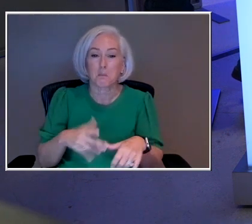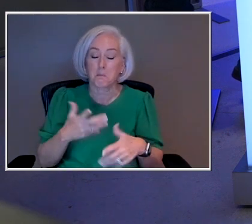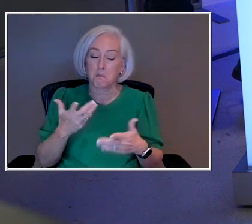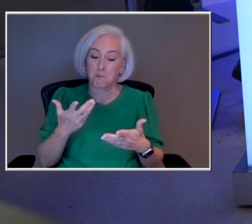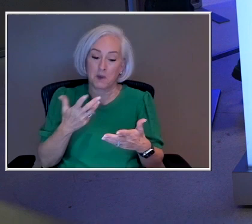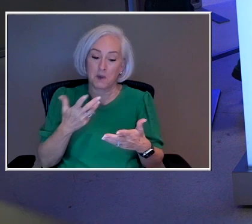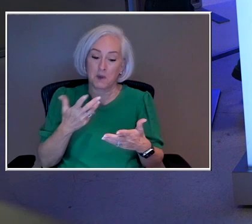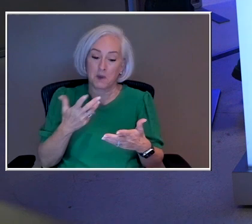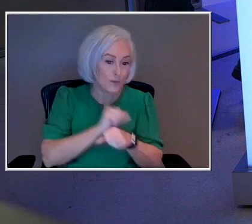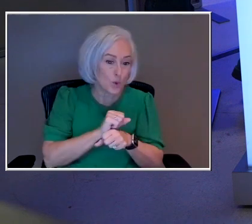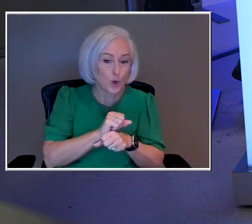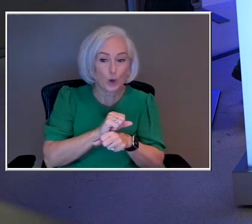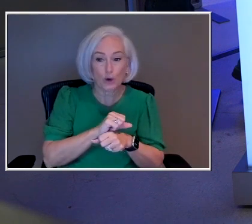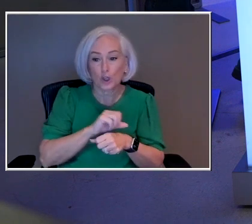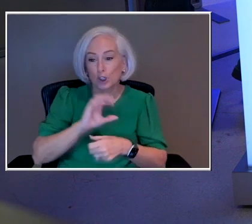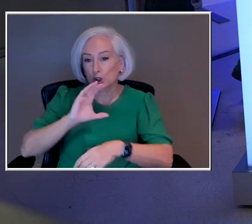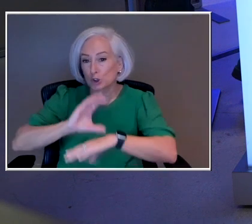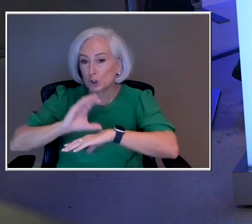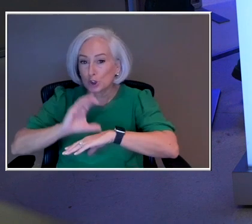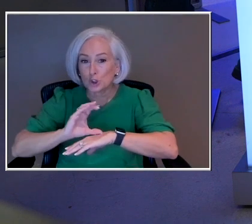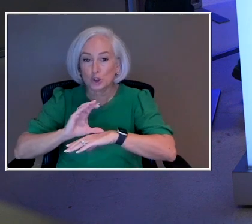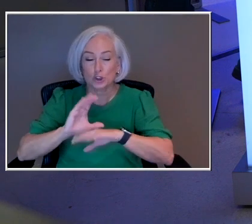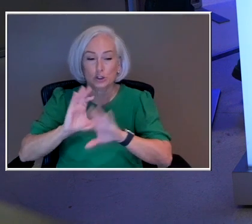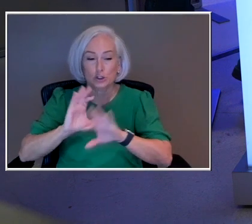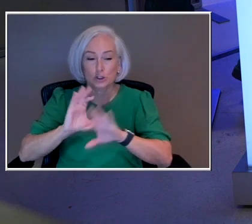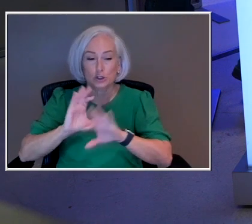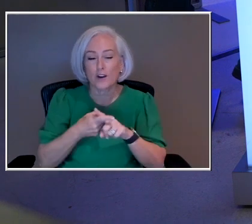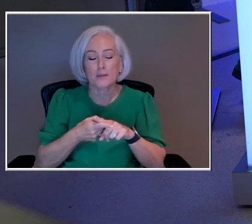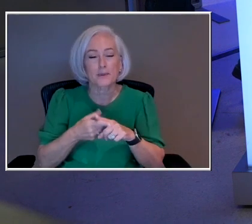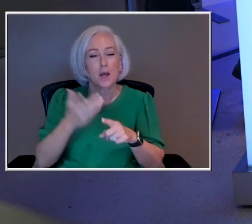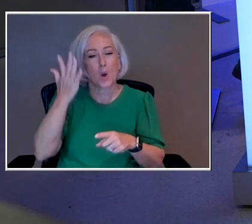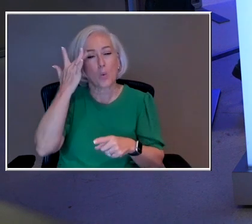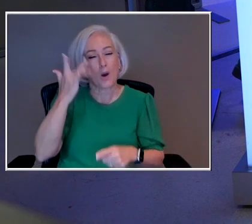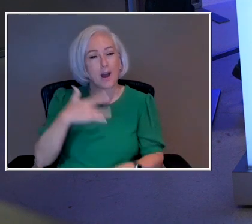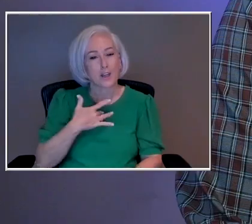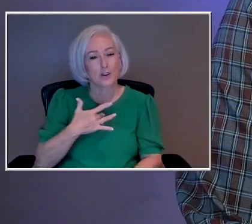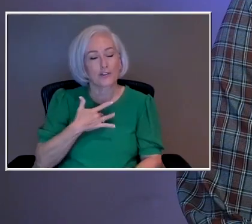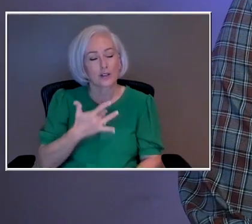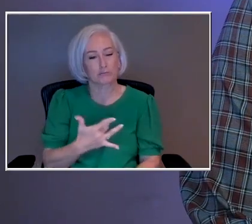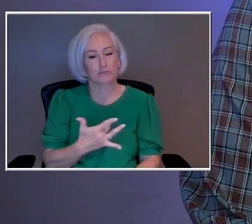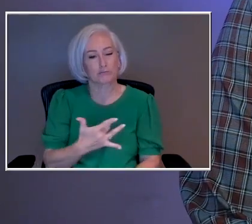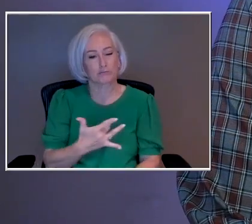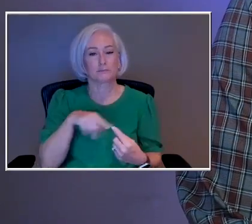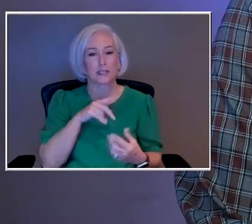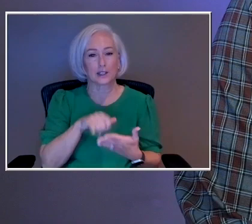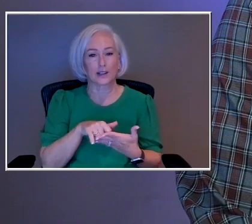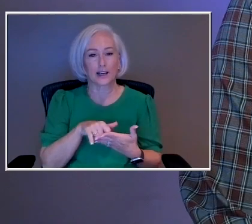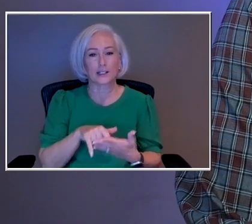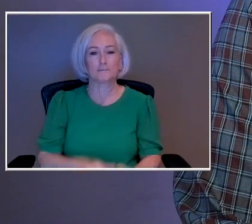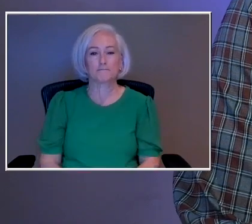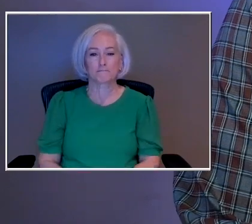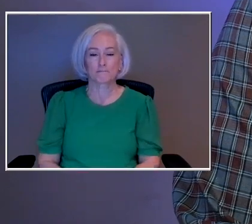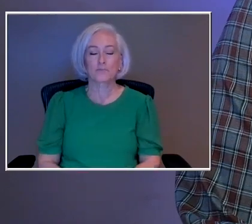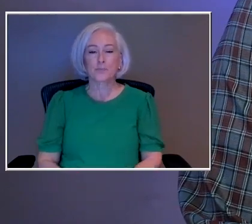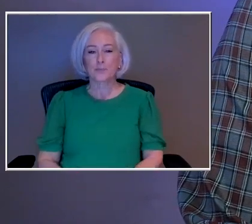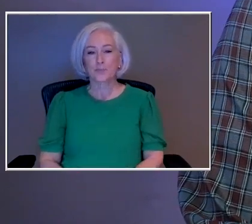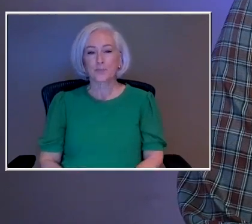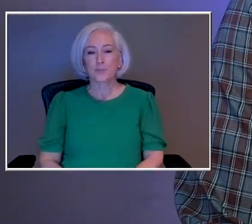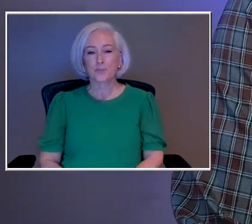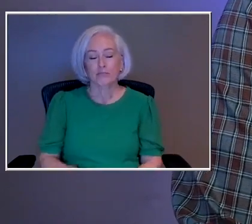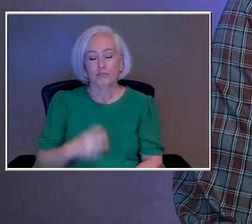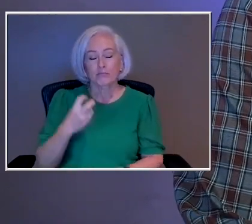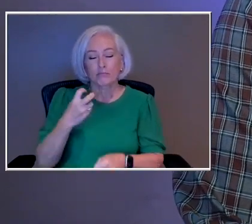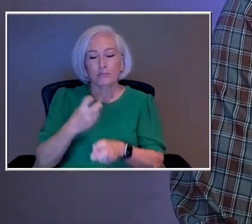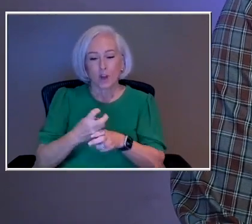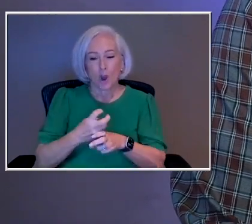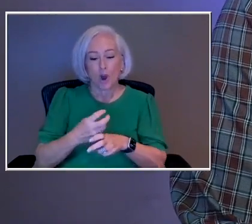family? What made that stick out to you so hard? Well, it was a very difficult process with the support. We had